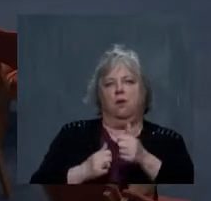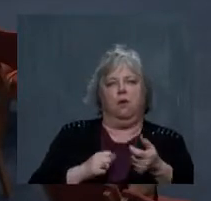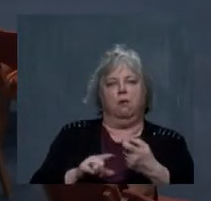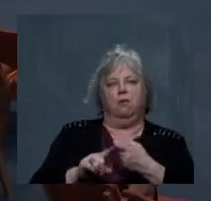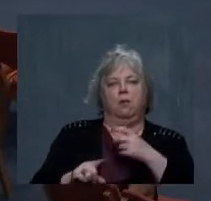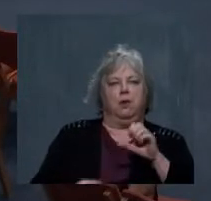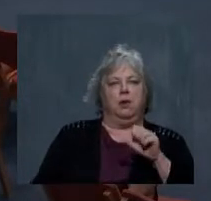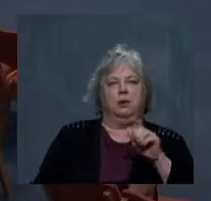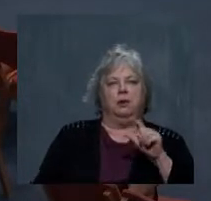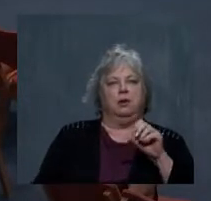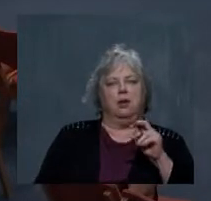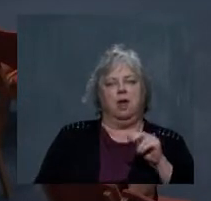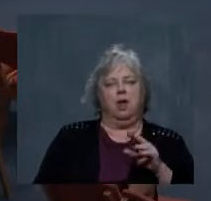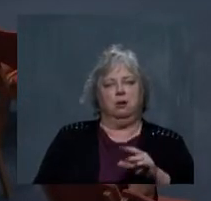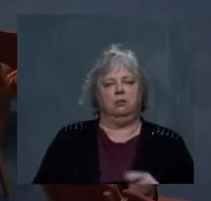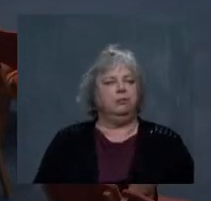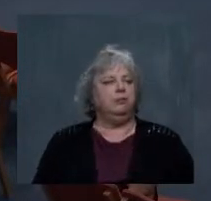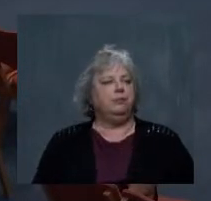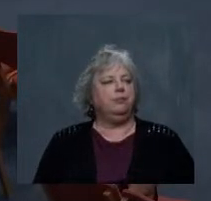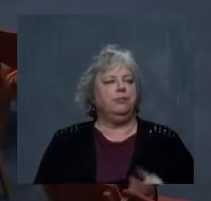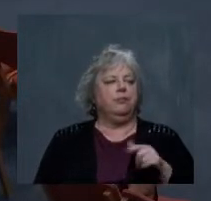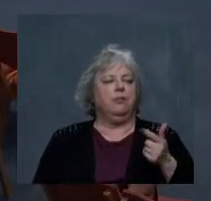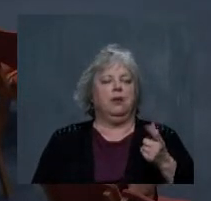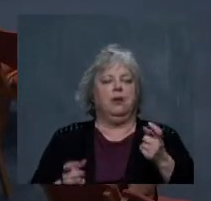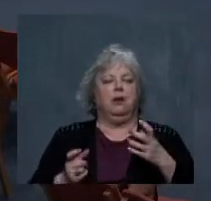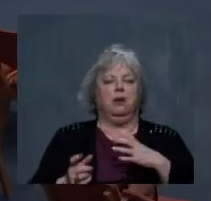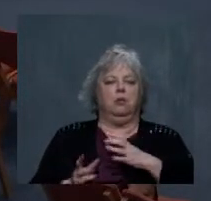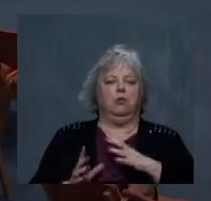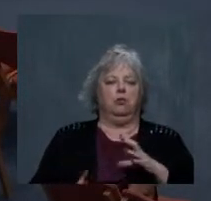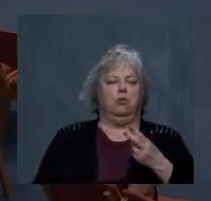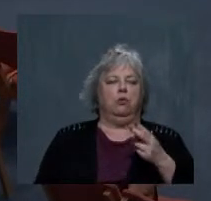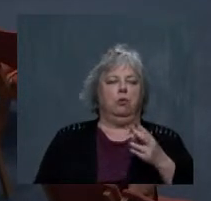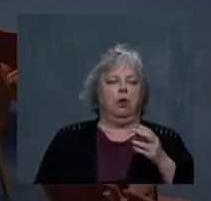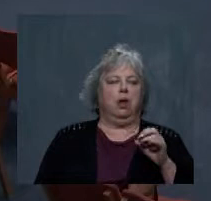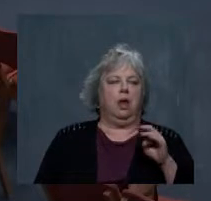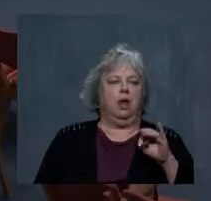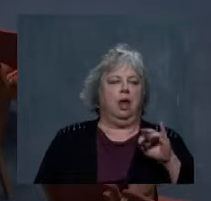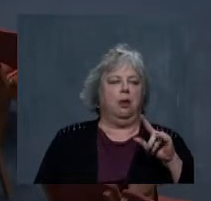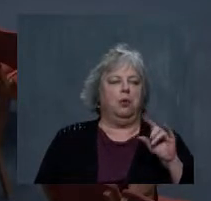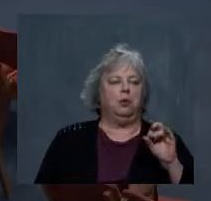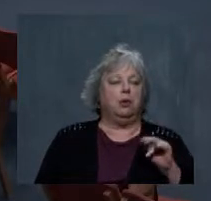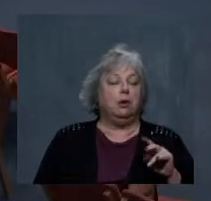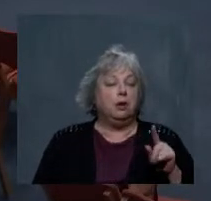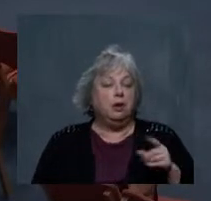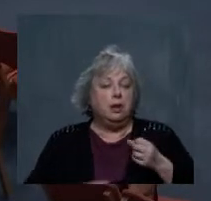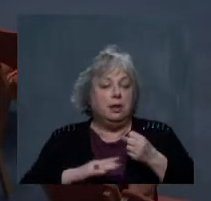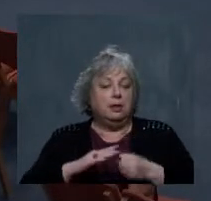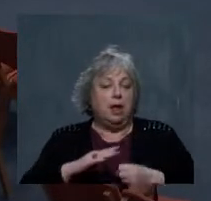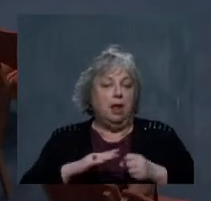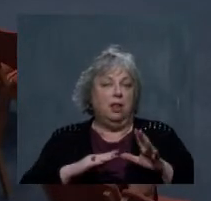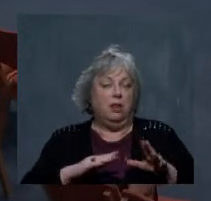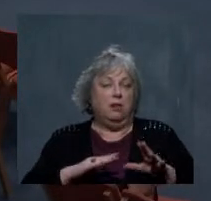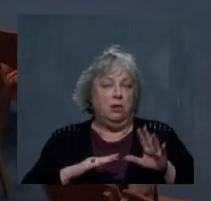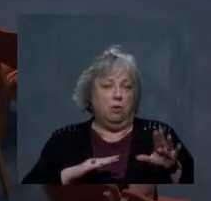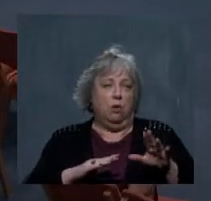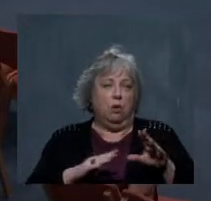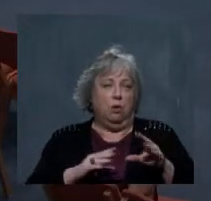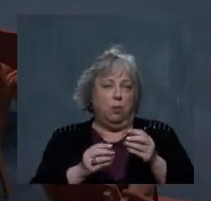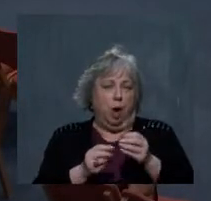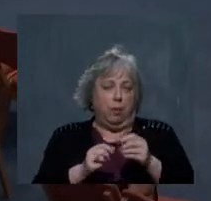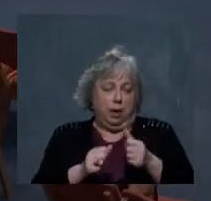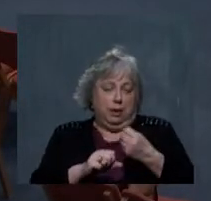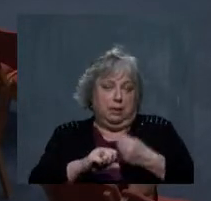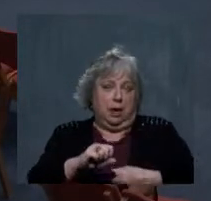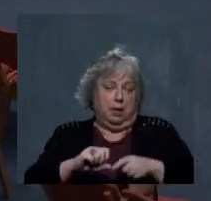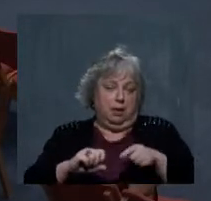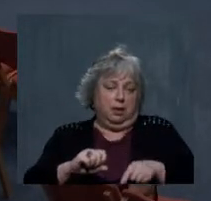Okay. Commissioner Hamilton. The property just south of your location, is that a resident as well?